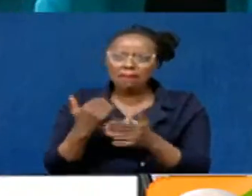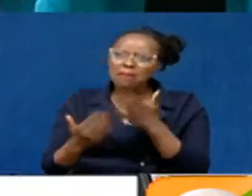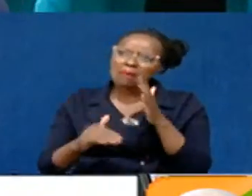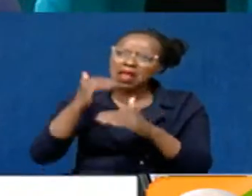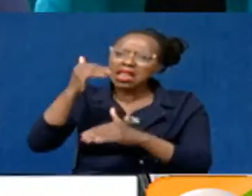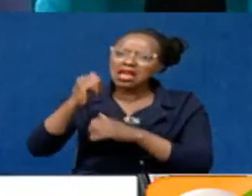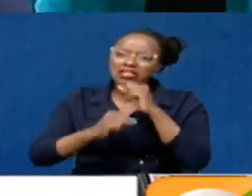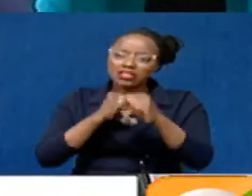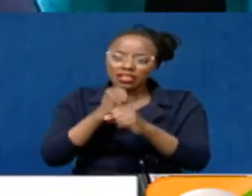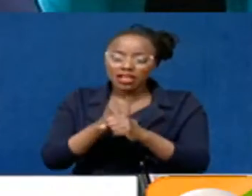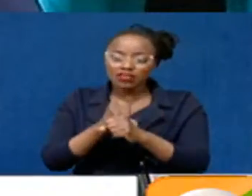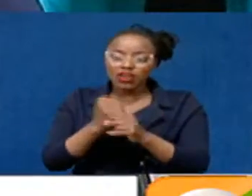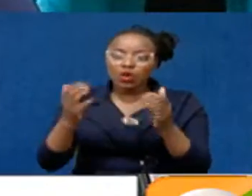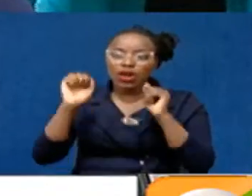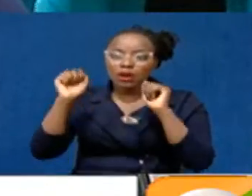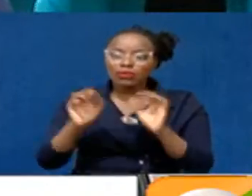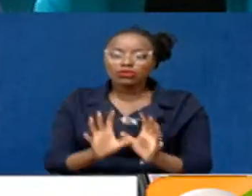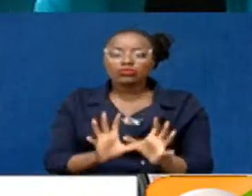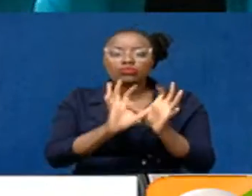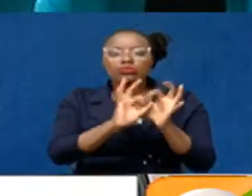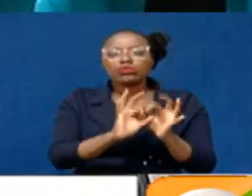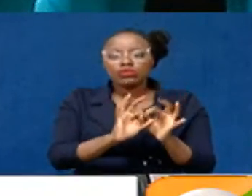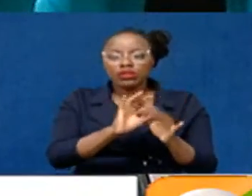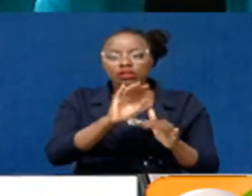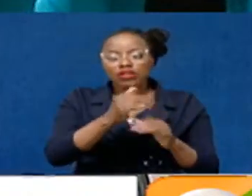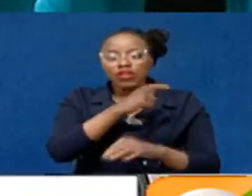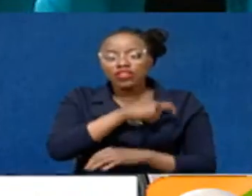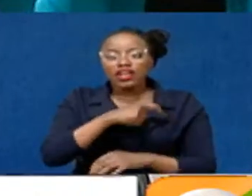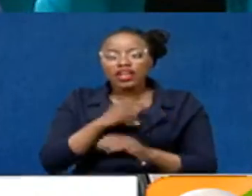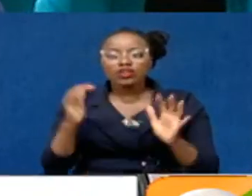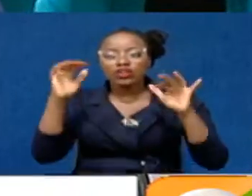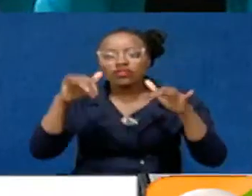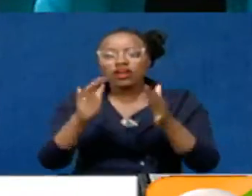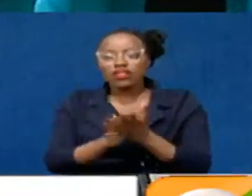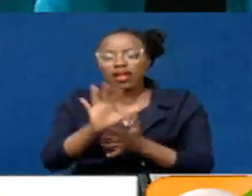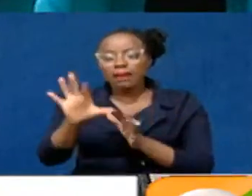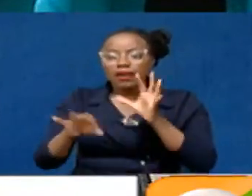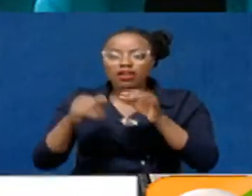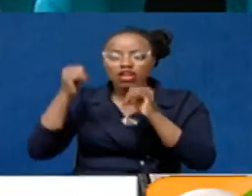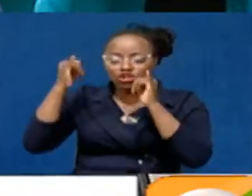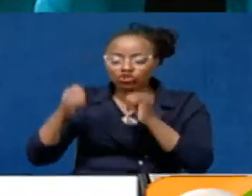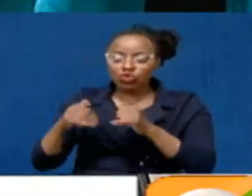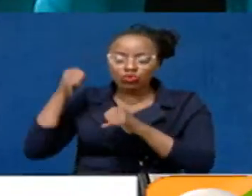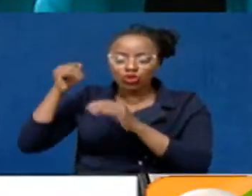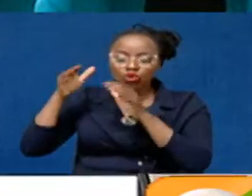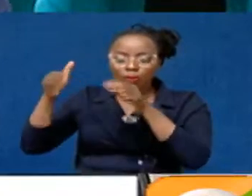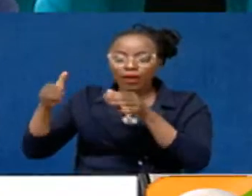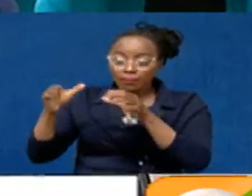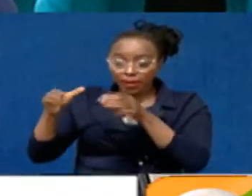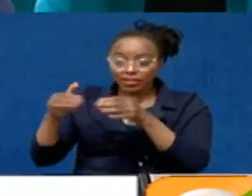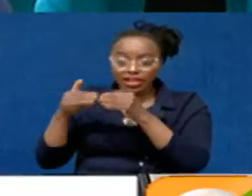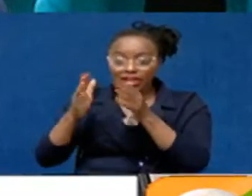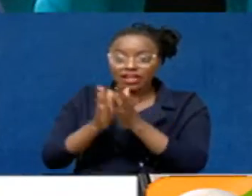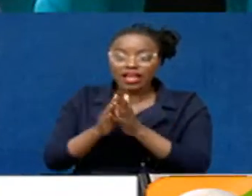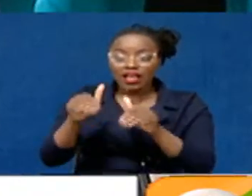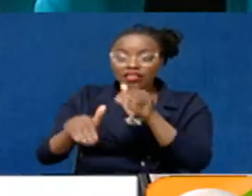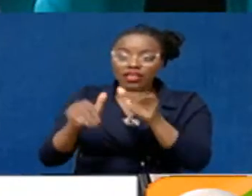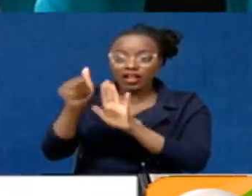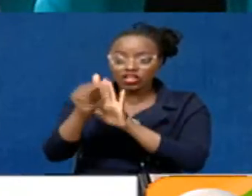early next year, where you combine the delegates' conference, the picking of new party leaders, with the